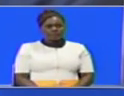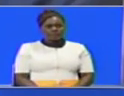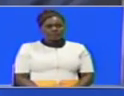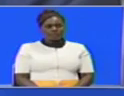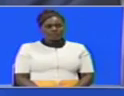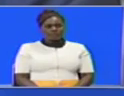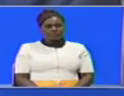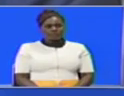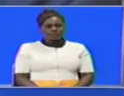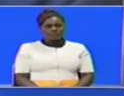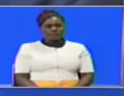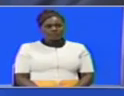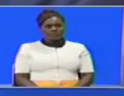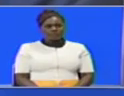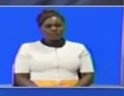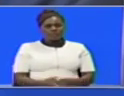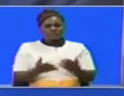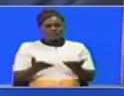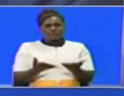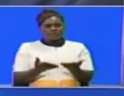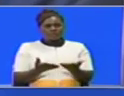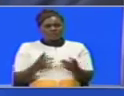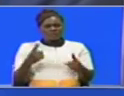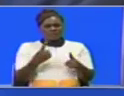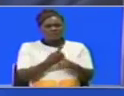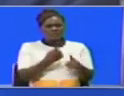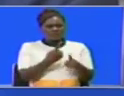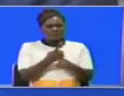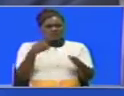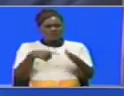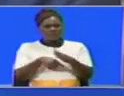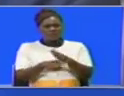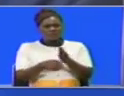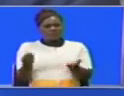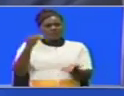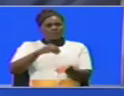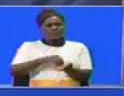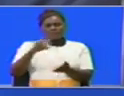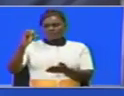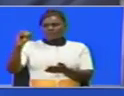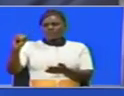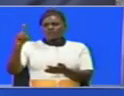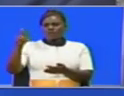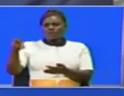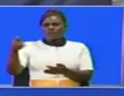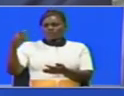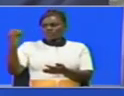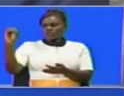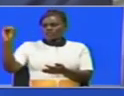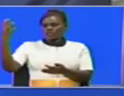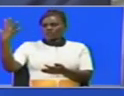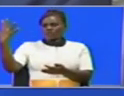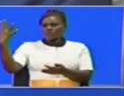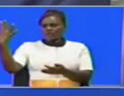per year, run down per month, go into a day, it is 0.005 cents per